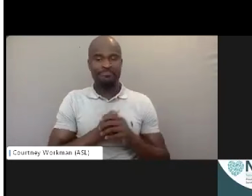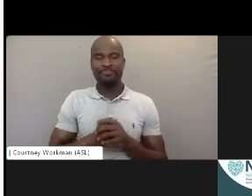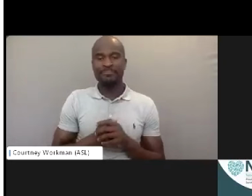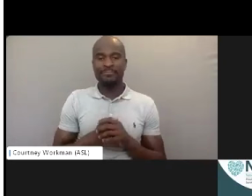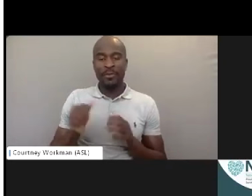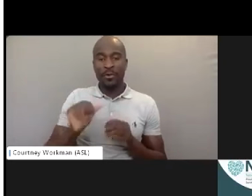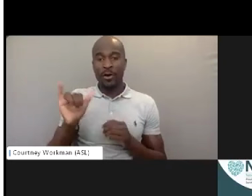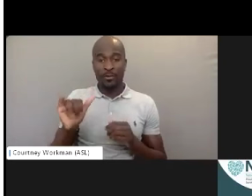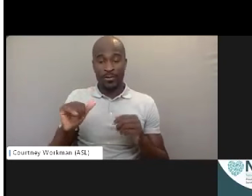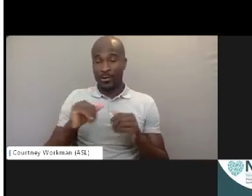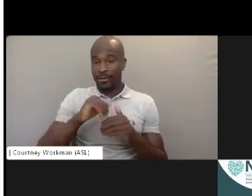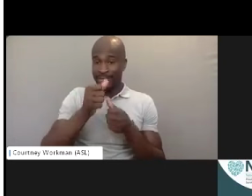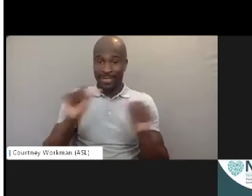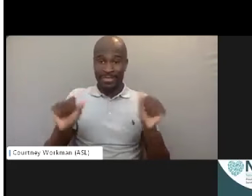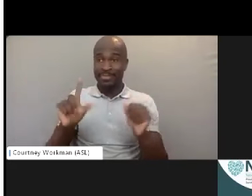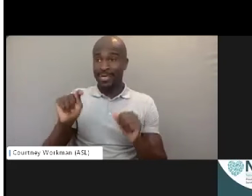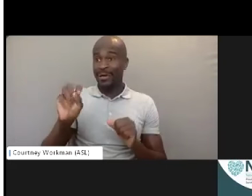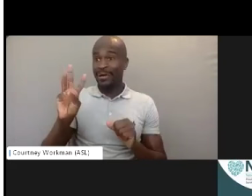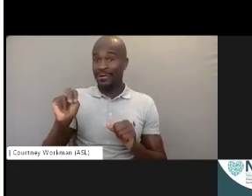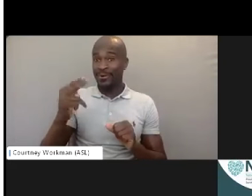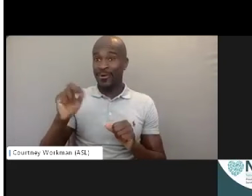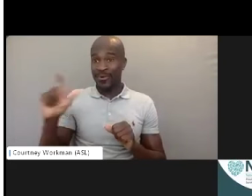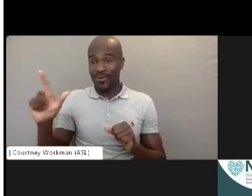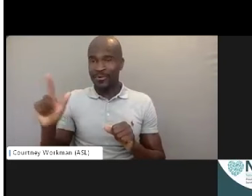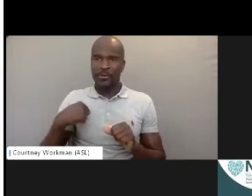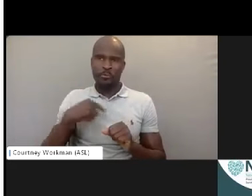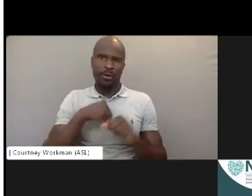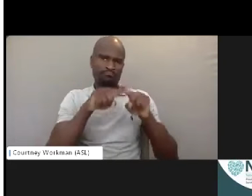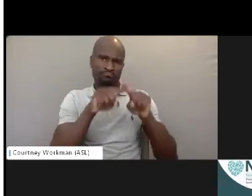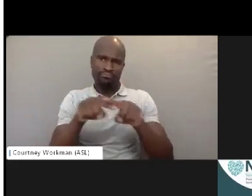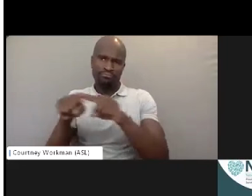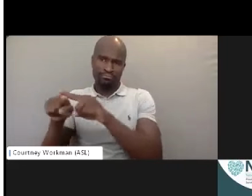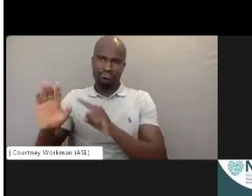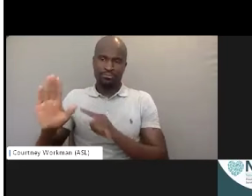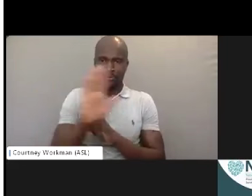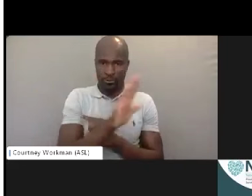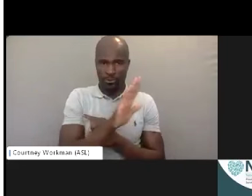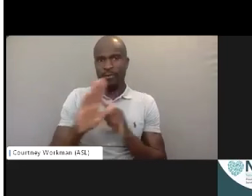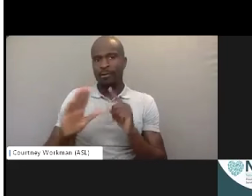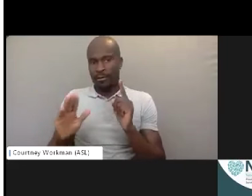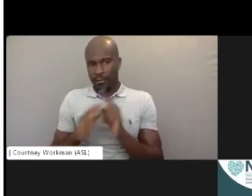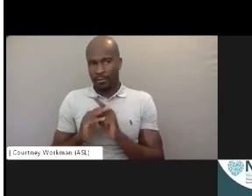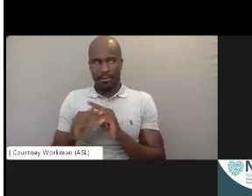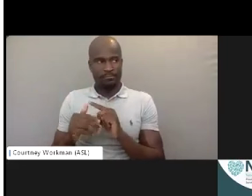every town hall, we rely upon your evaluations to help us improve their training and technical assistance,